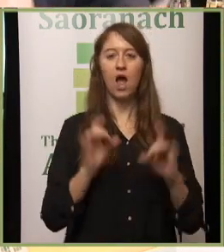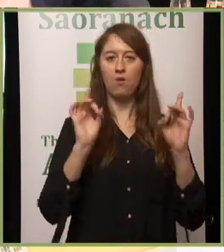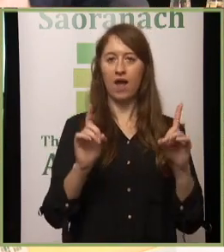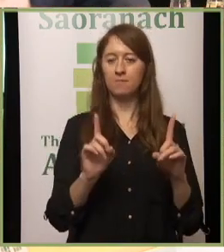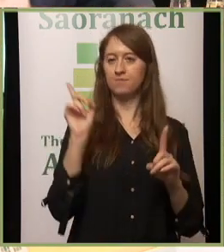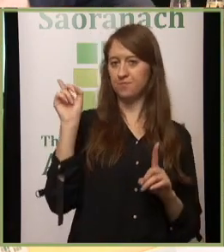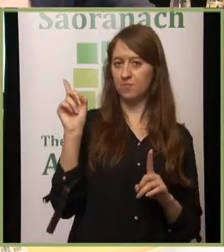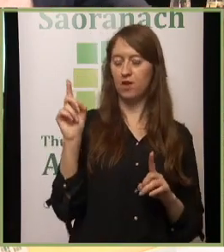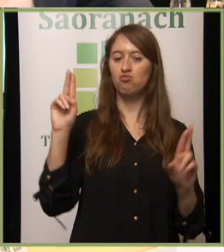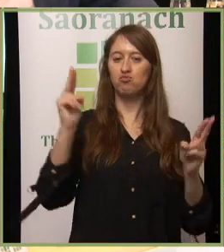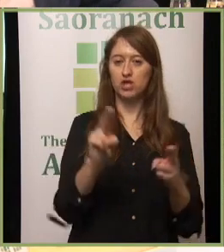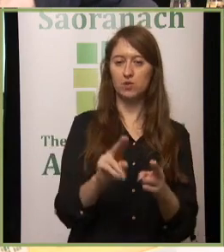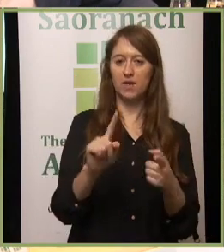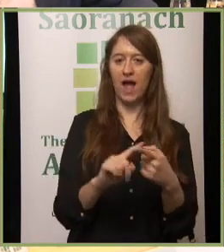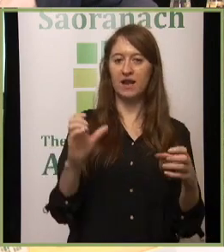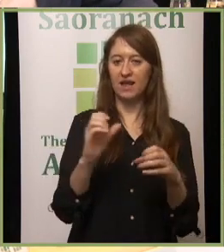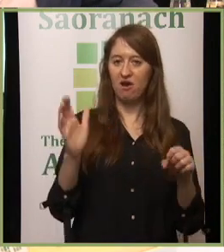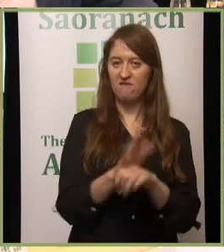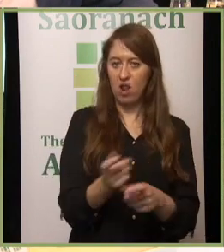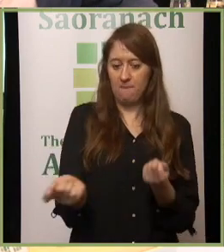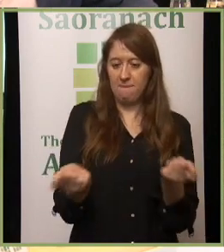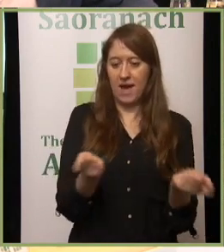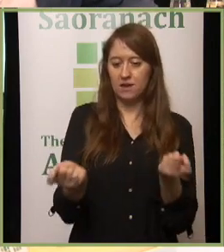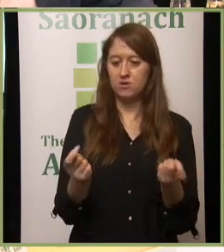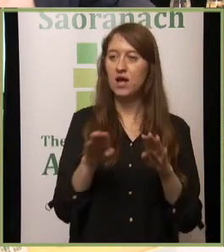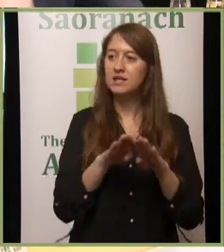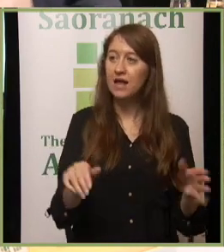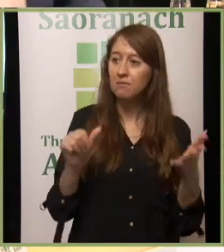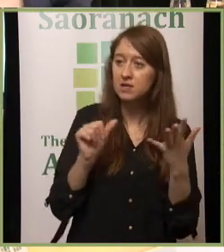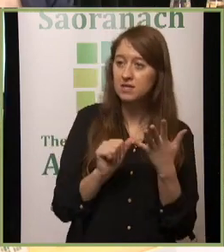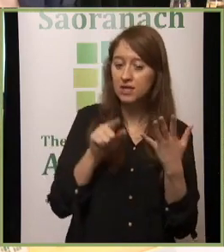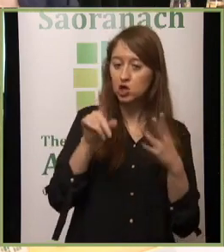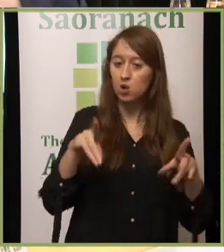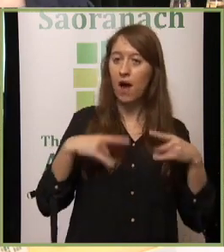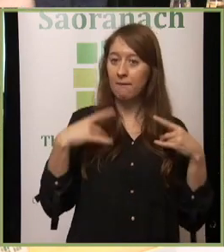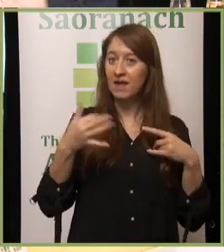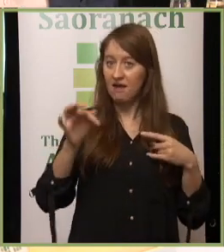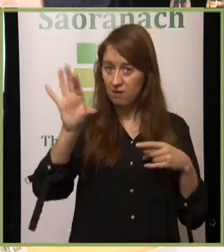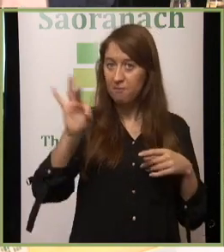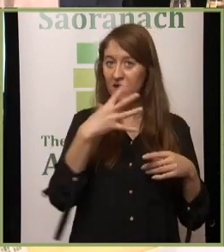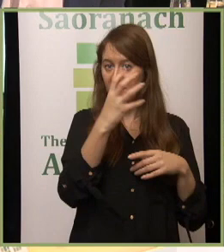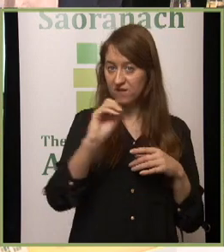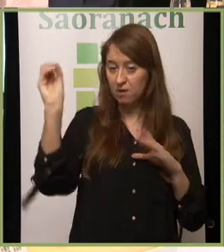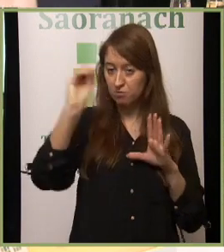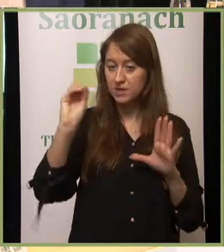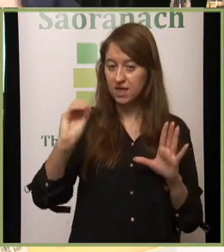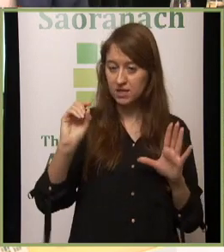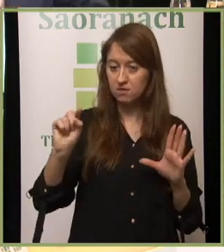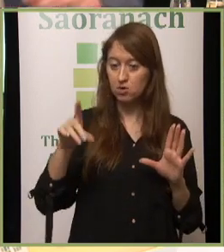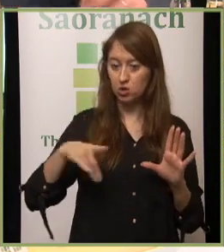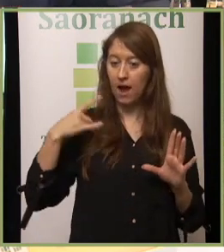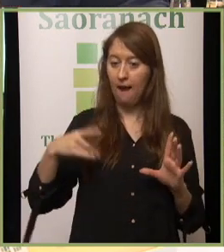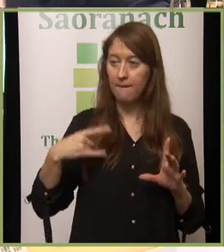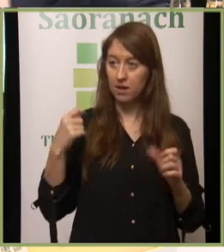reduced and carefully managed, Table 6, are you happy if we go with the 50%? Is that